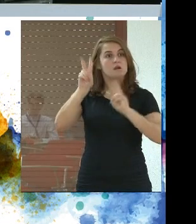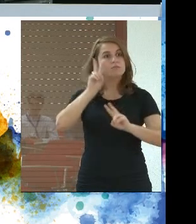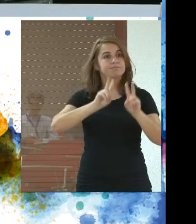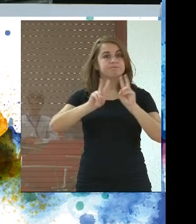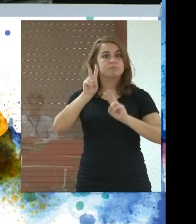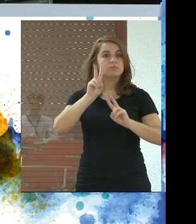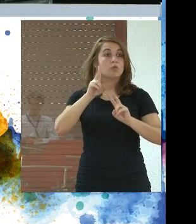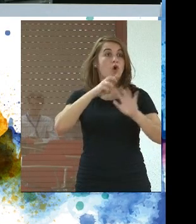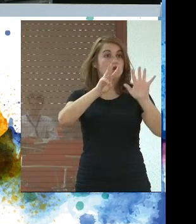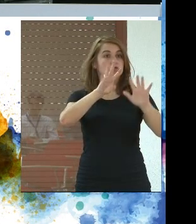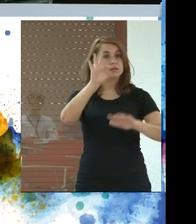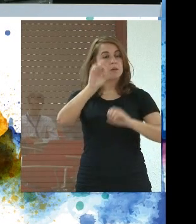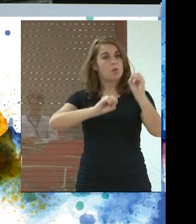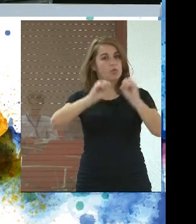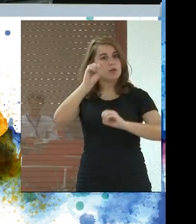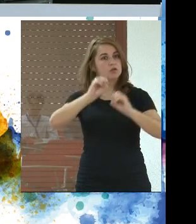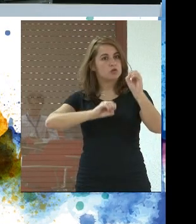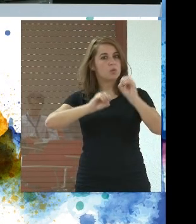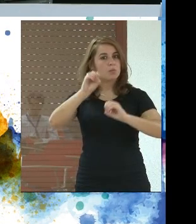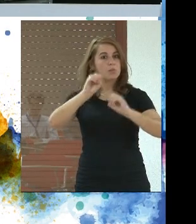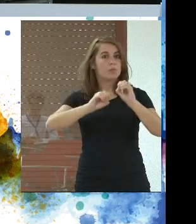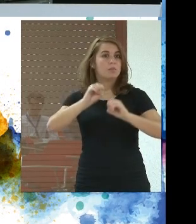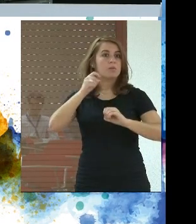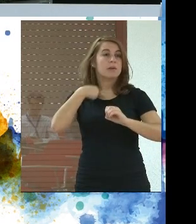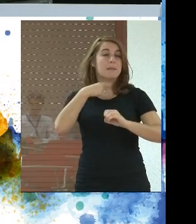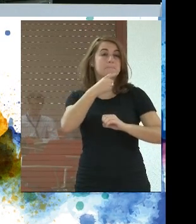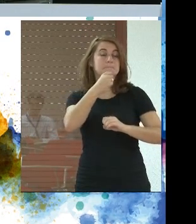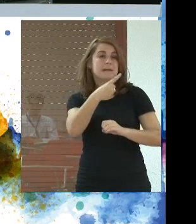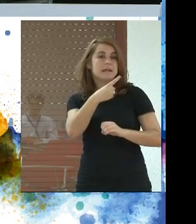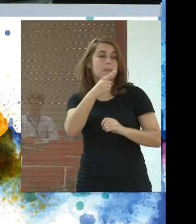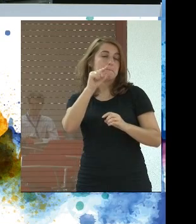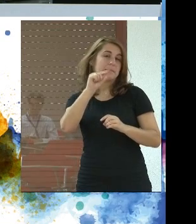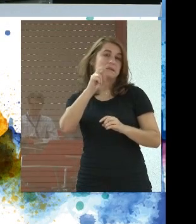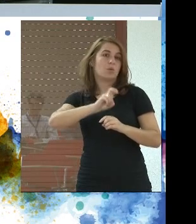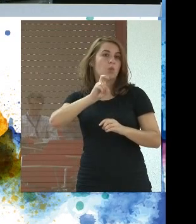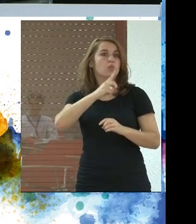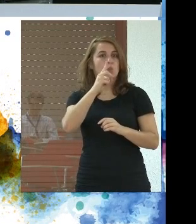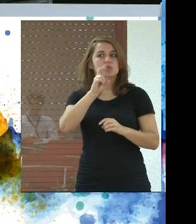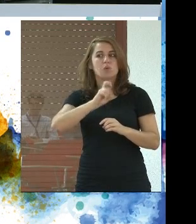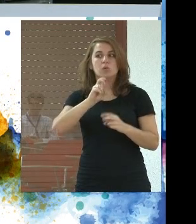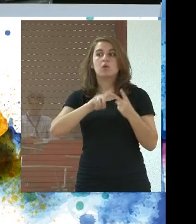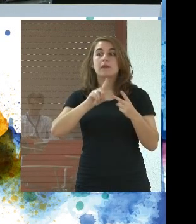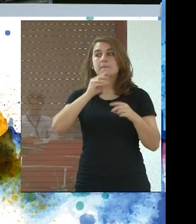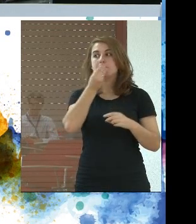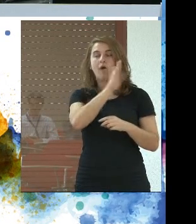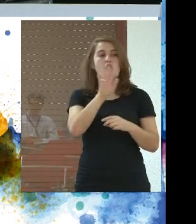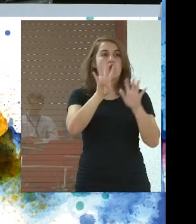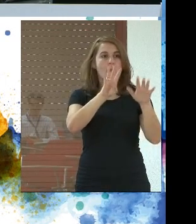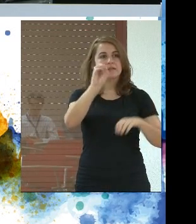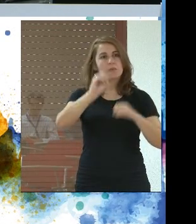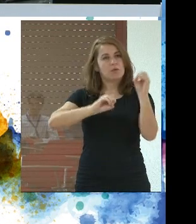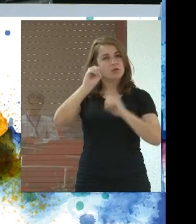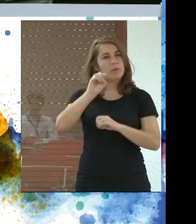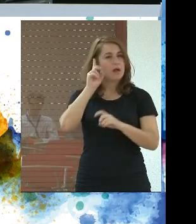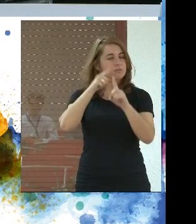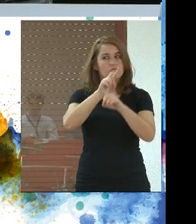For the detection of SSBP, 80% for 1000 milliseconds, 1 second,